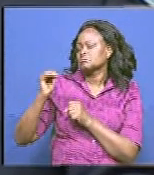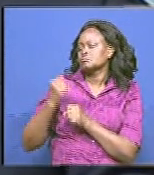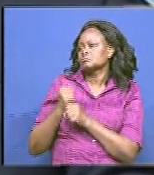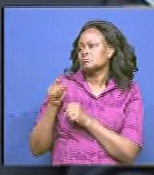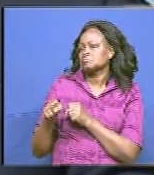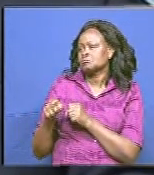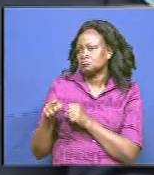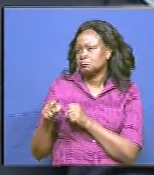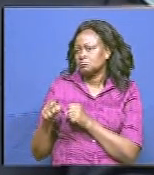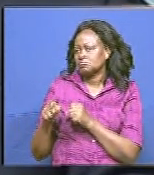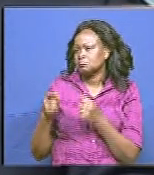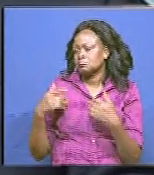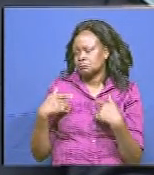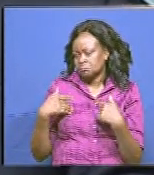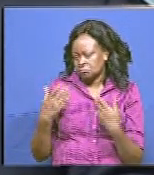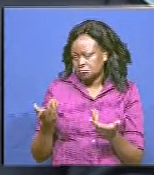also. Yeah.